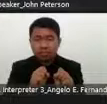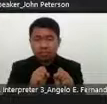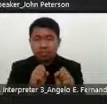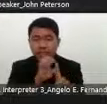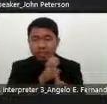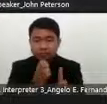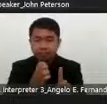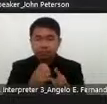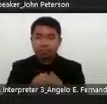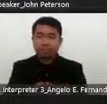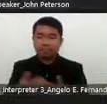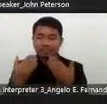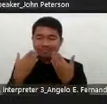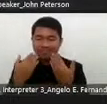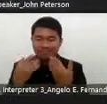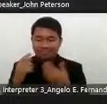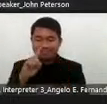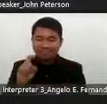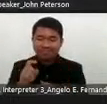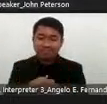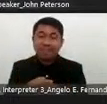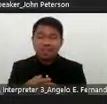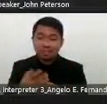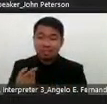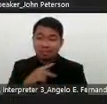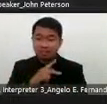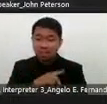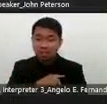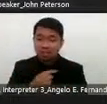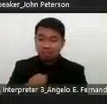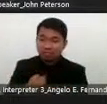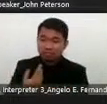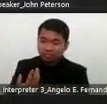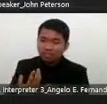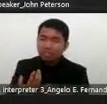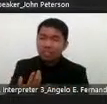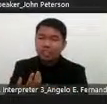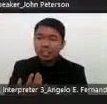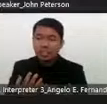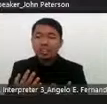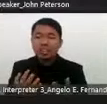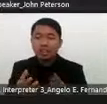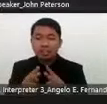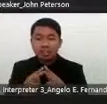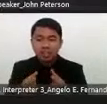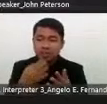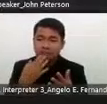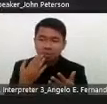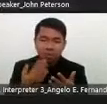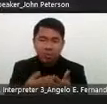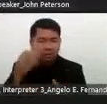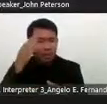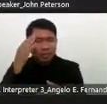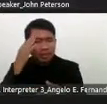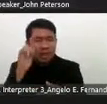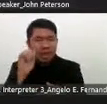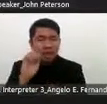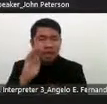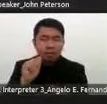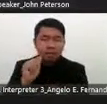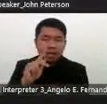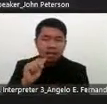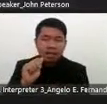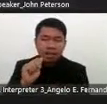Thank you for the question. Personally, I think it's nice to know that abaca is being used